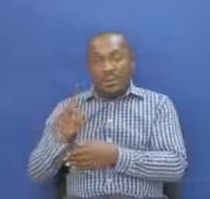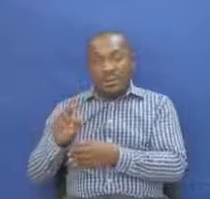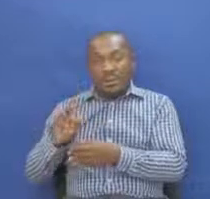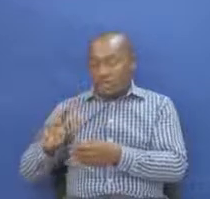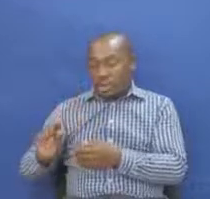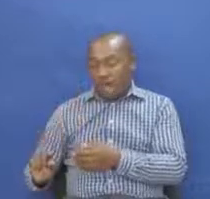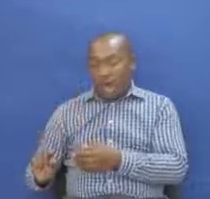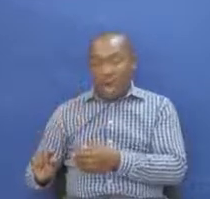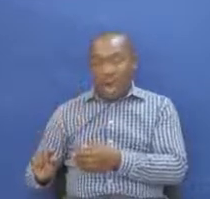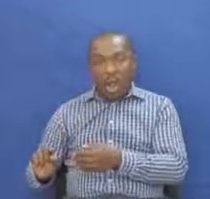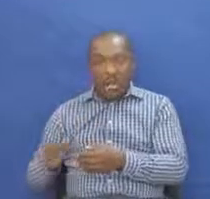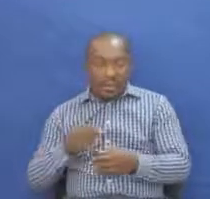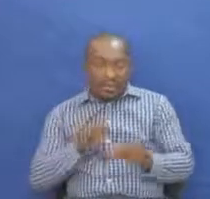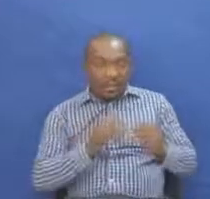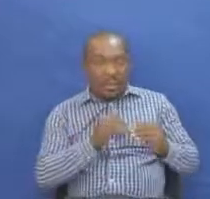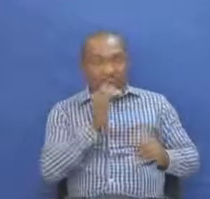than the number